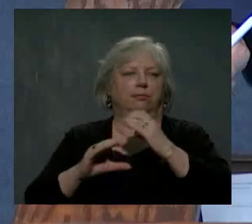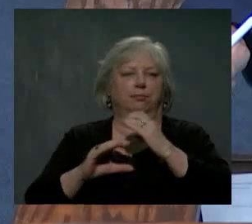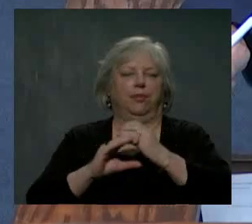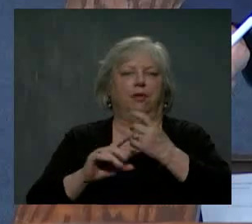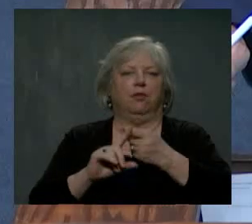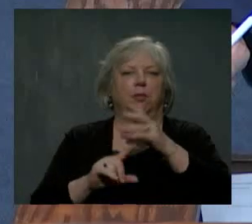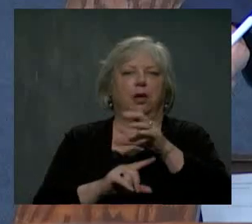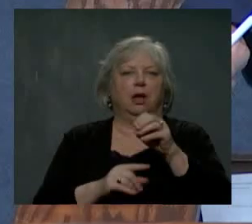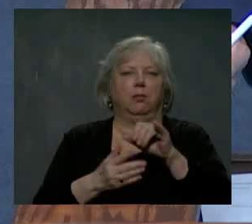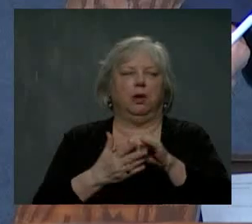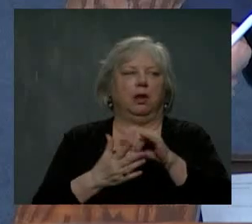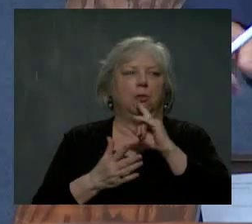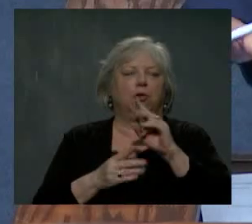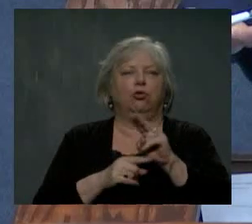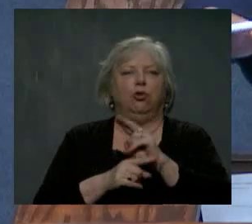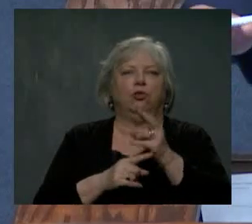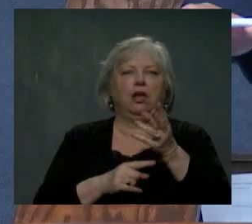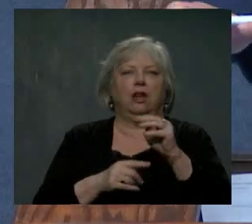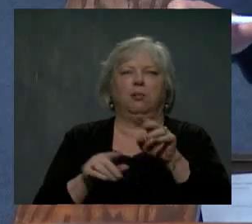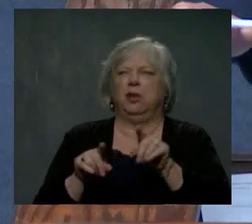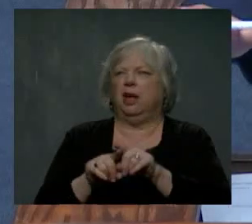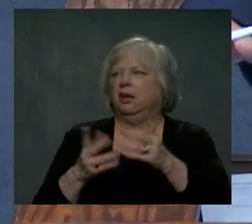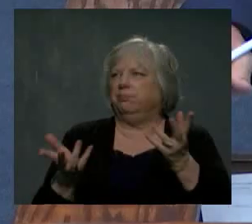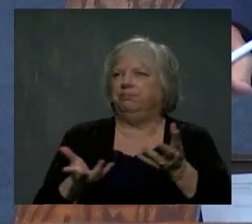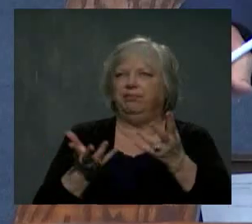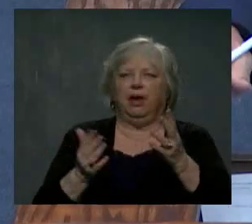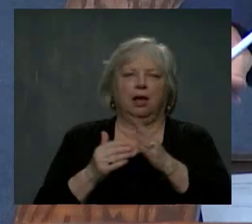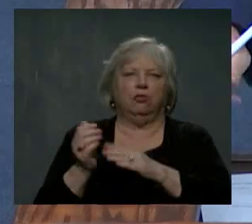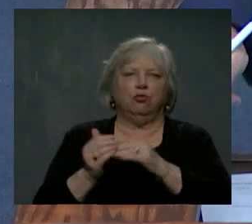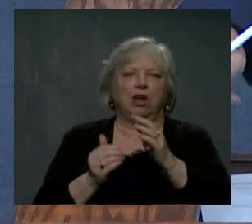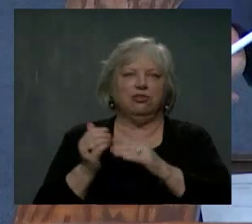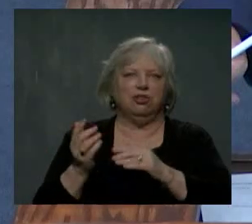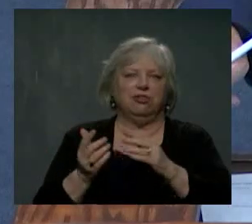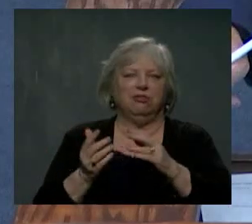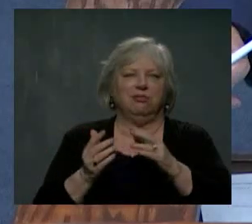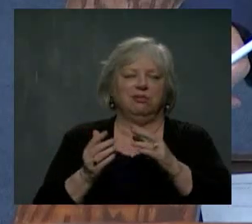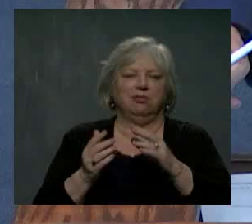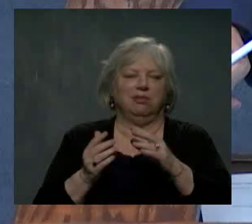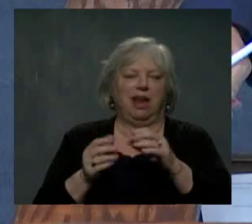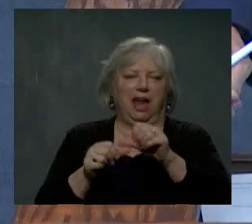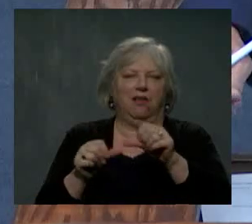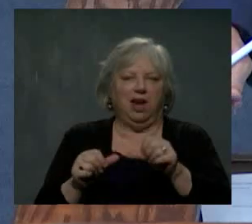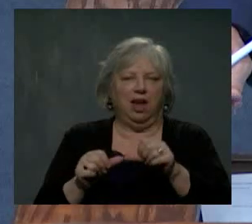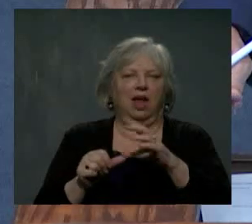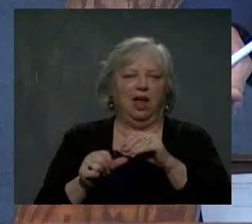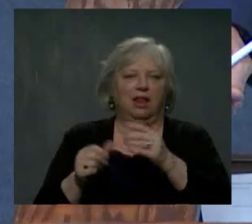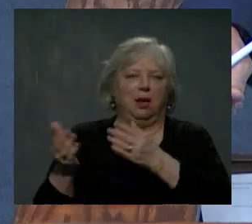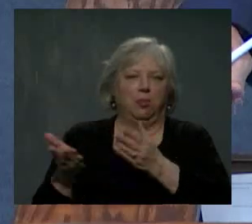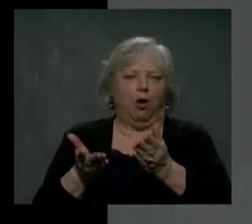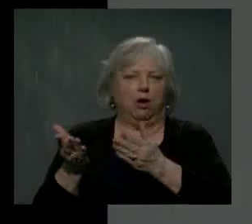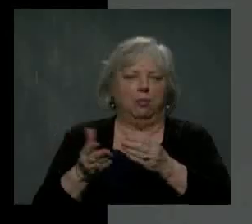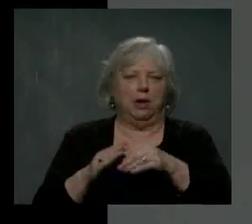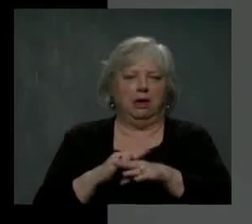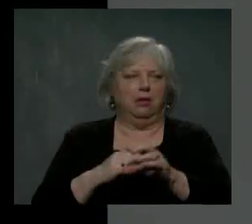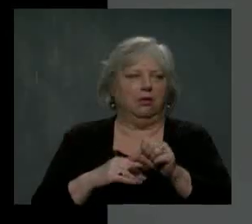a company that was using them like a construction, you know, staging, and they brought them in. So they are